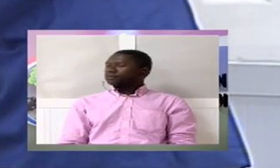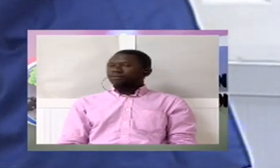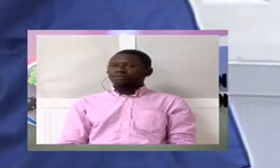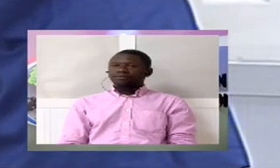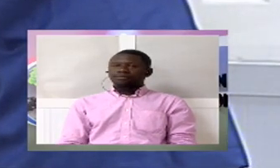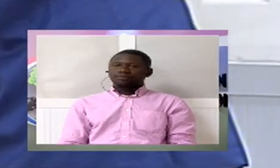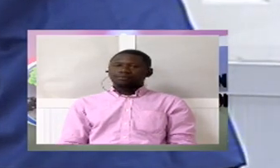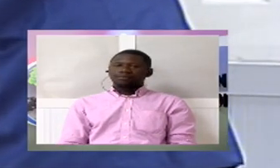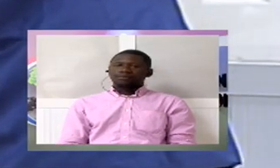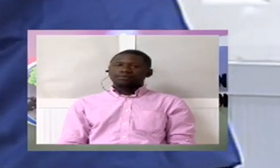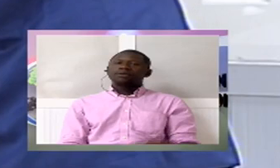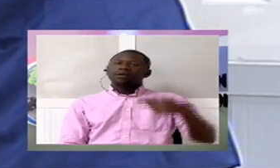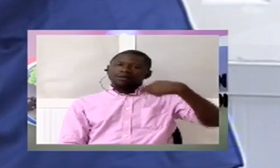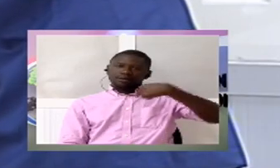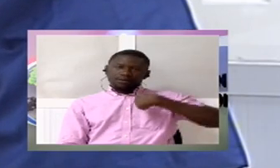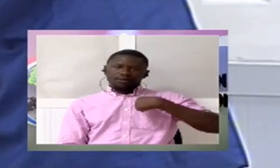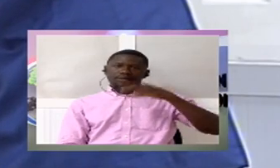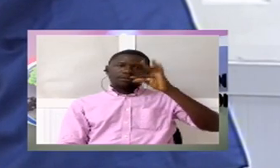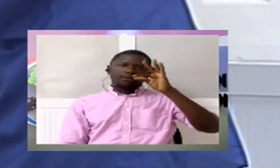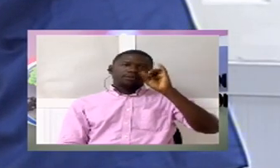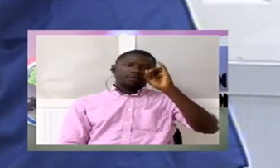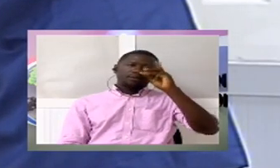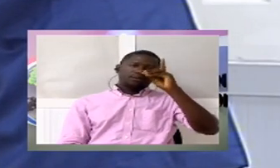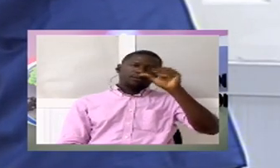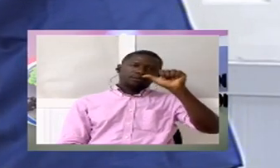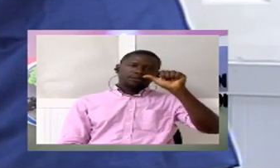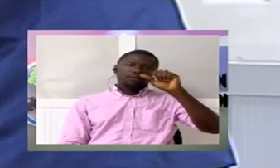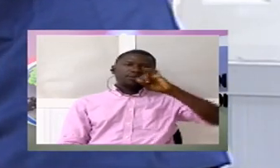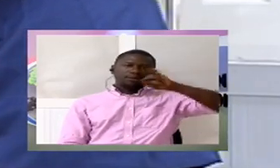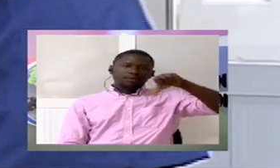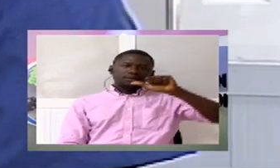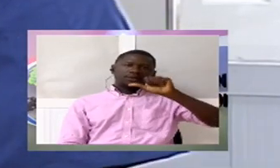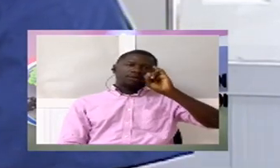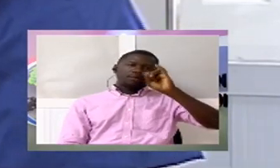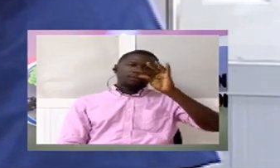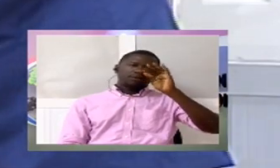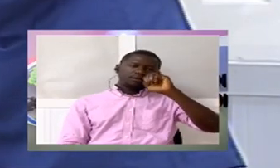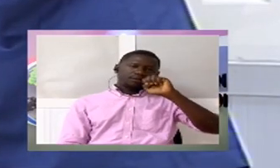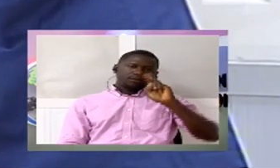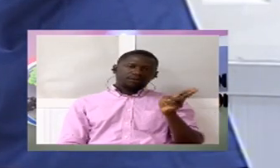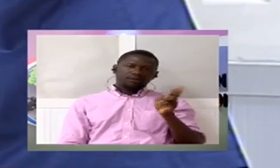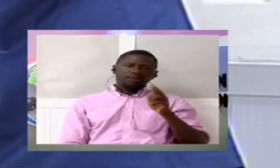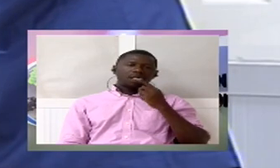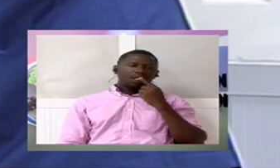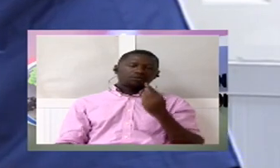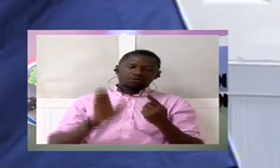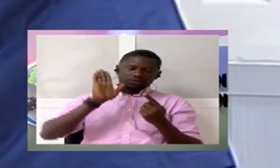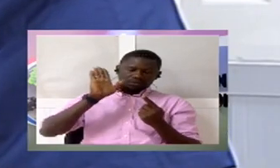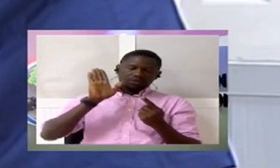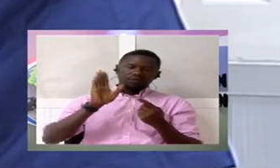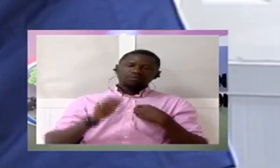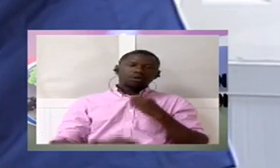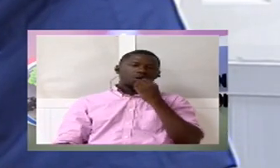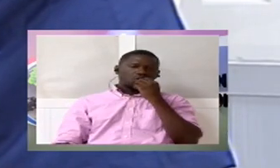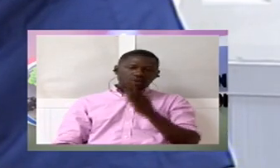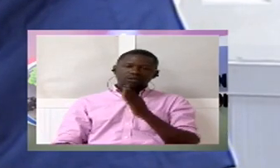I Tida Jaite. Nte Tida Jaite. Nte Tida Jaite. Do swear it. Mben Kalilako. Mben Kalilako. I'll speak